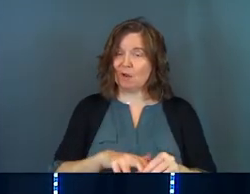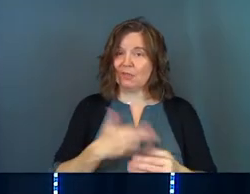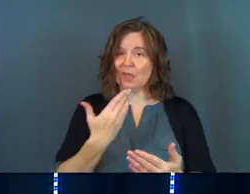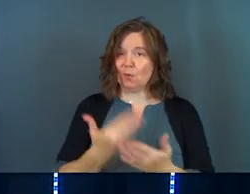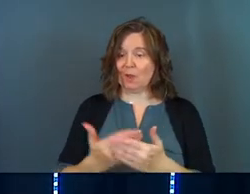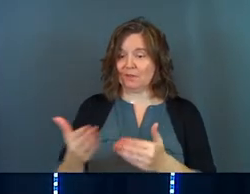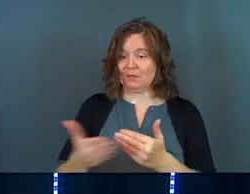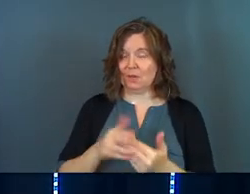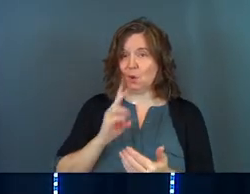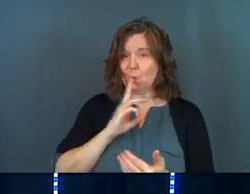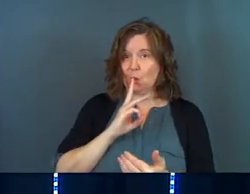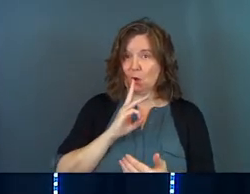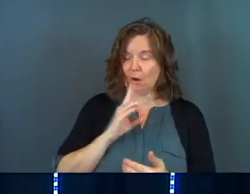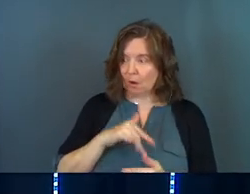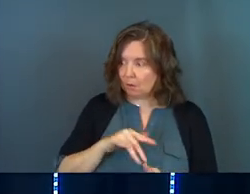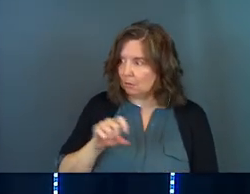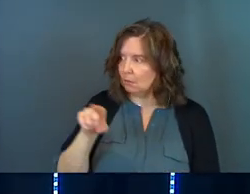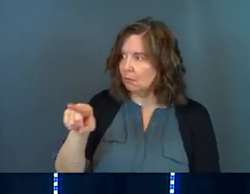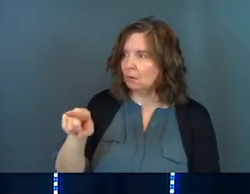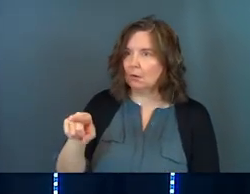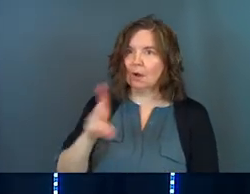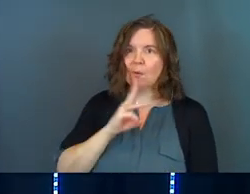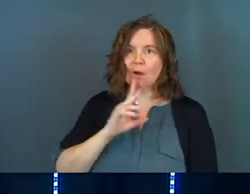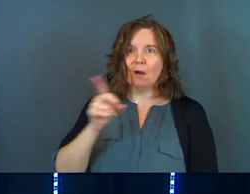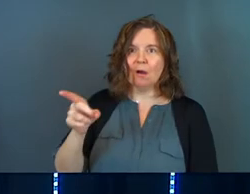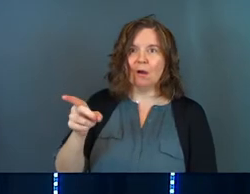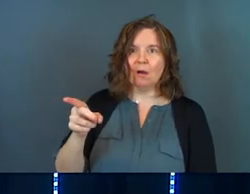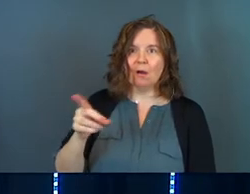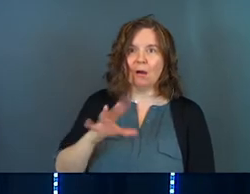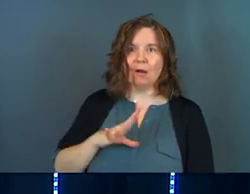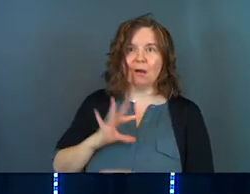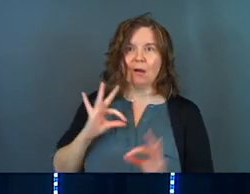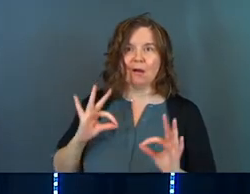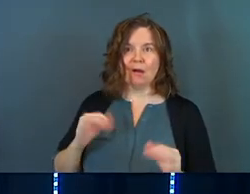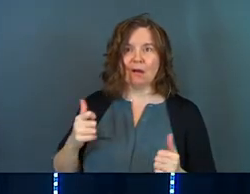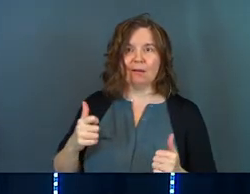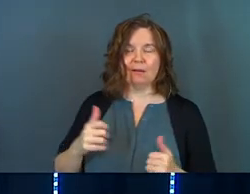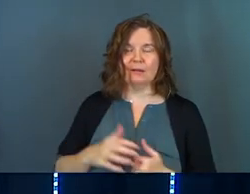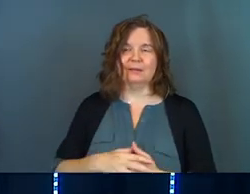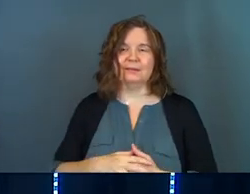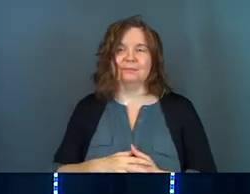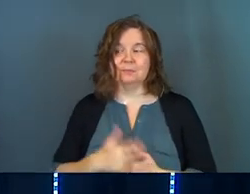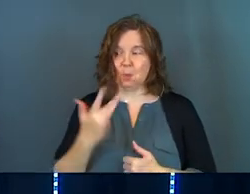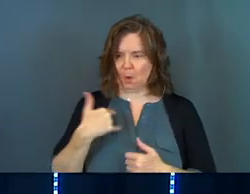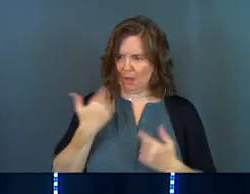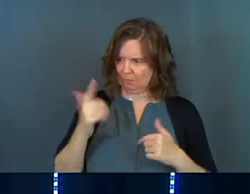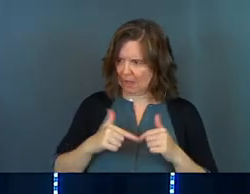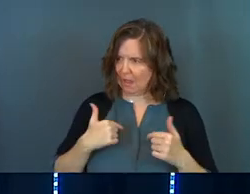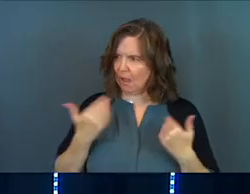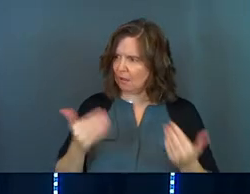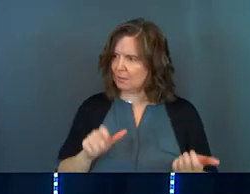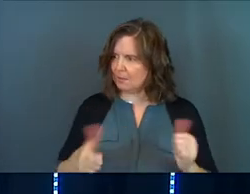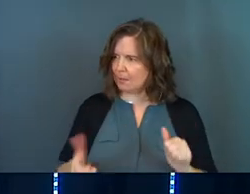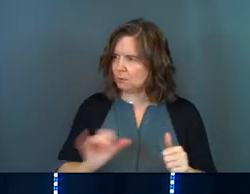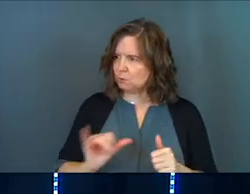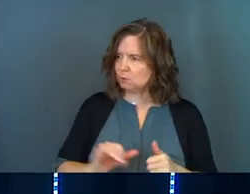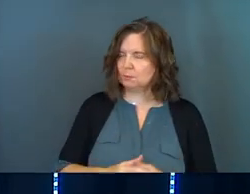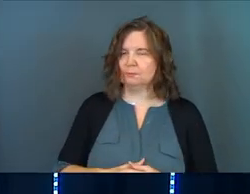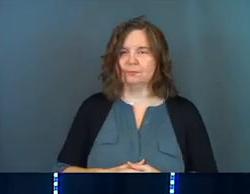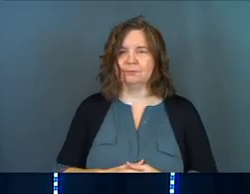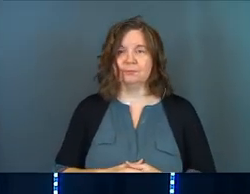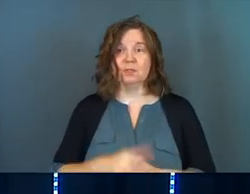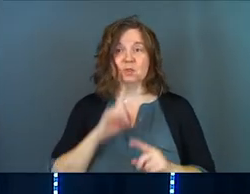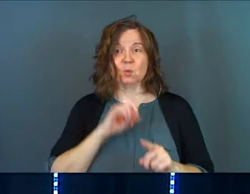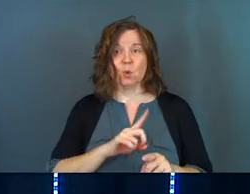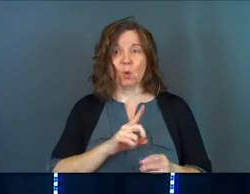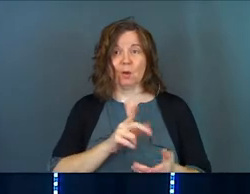to some water. And the eunuch said, gosh, look, there's some water. Why can't I be baptized?